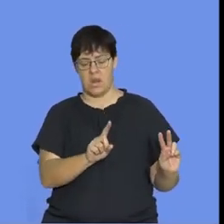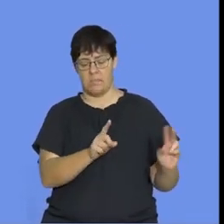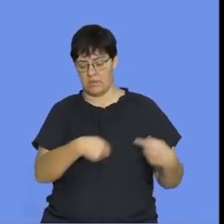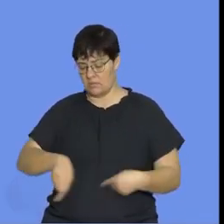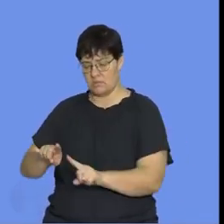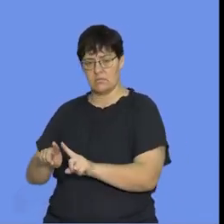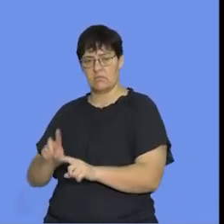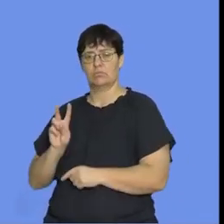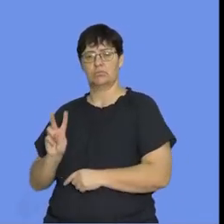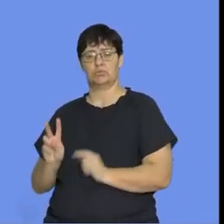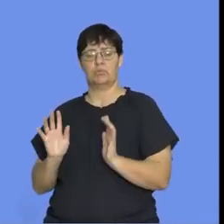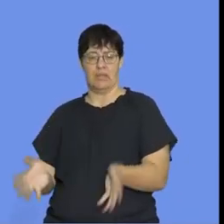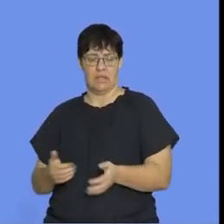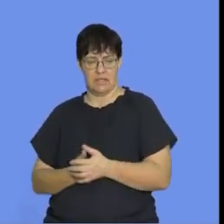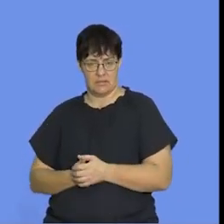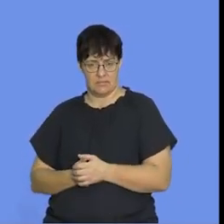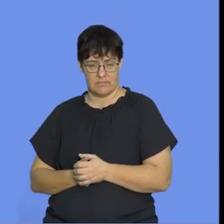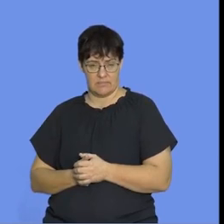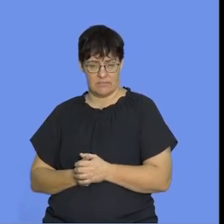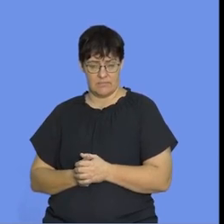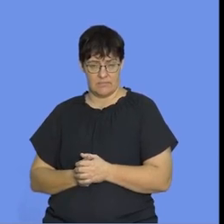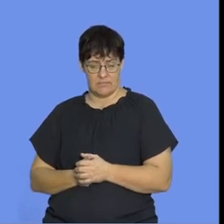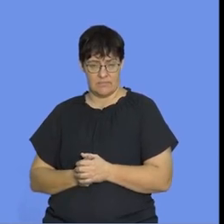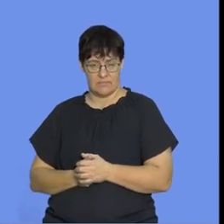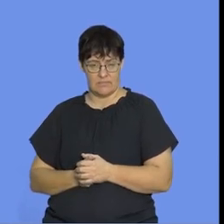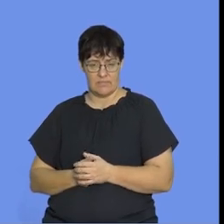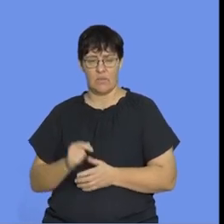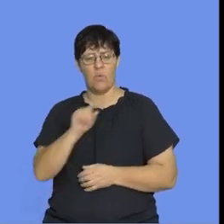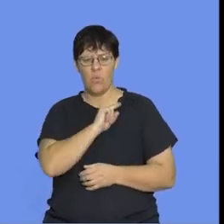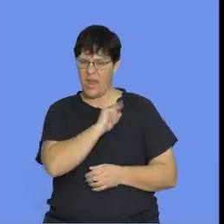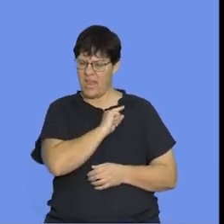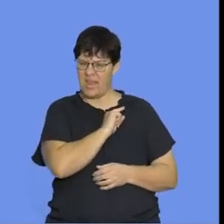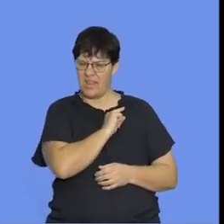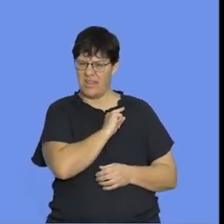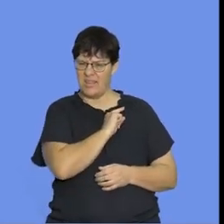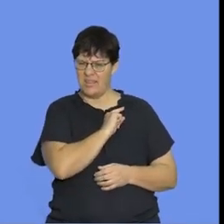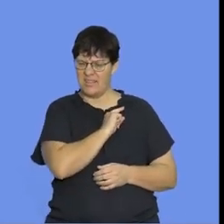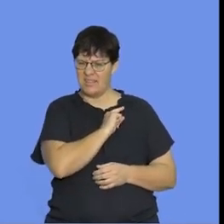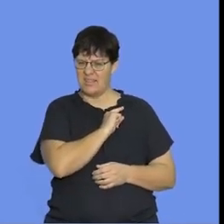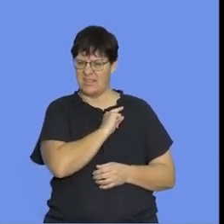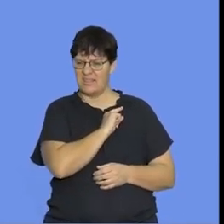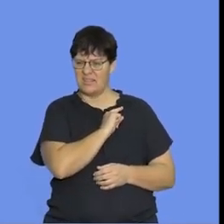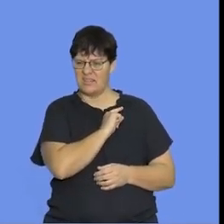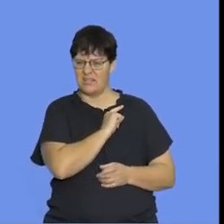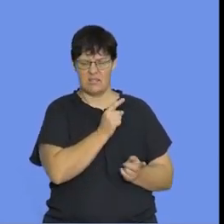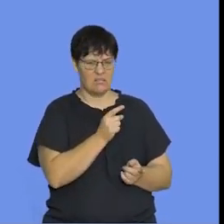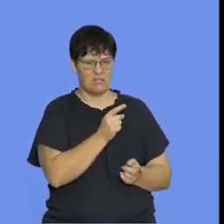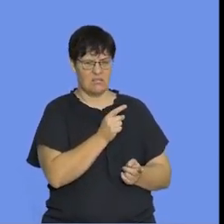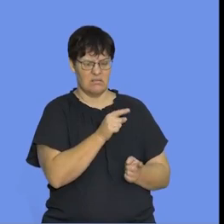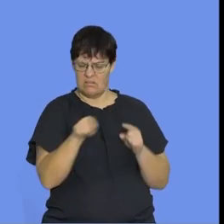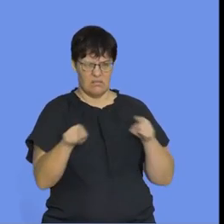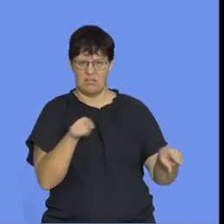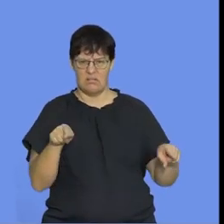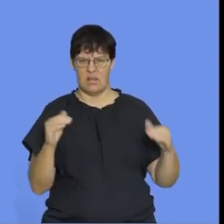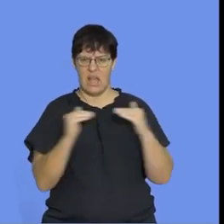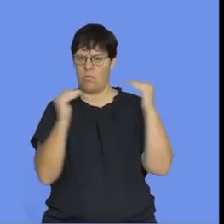2 molecules. Okay. There is a reason why the number of molecules does not necessarily